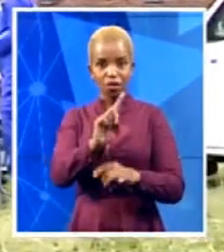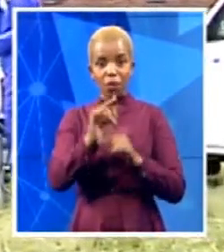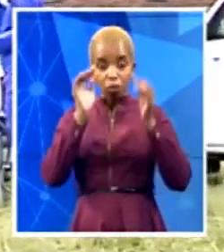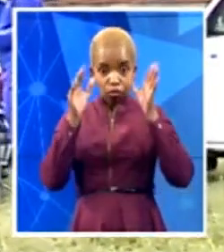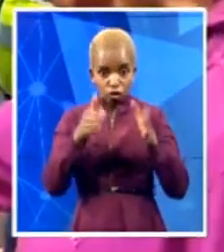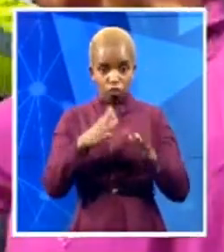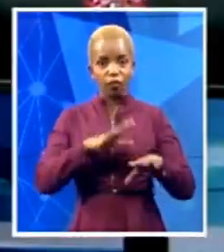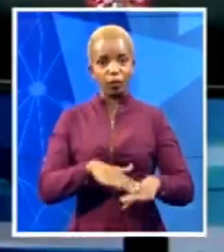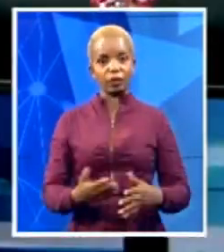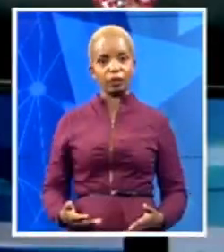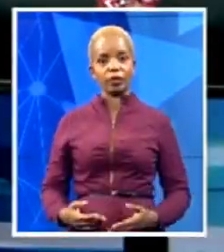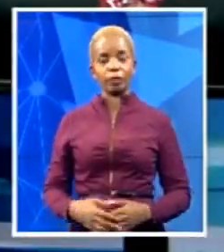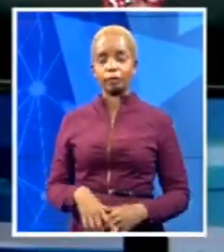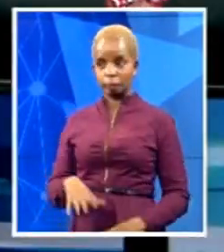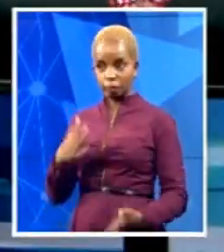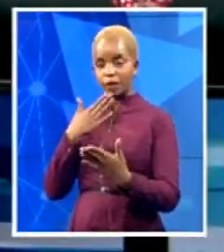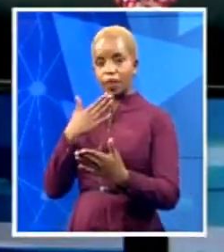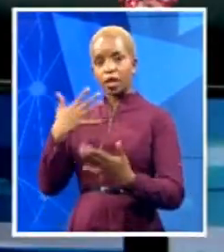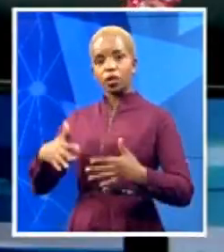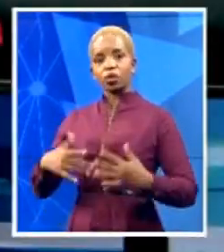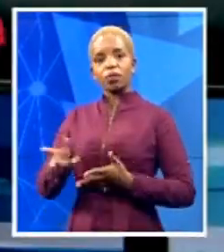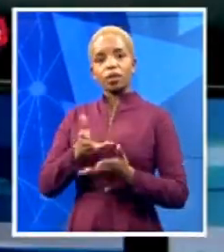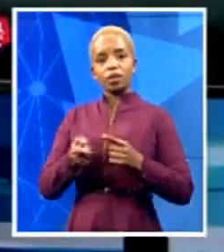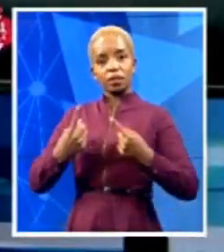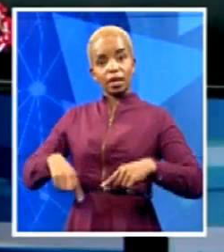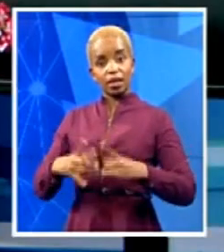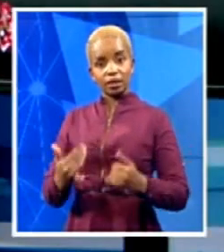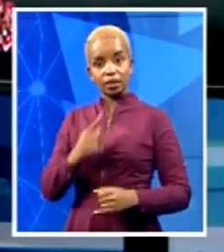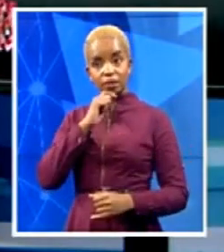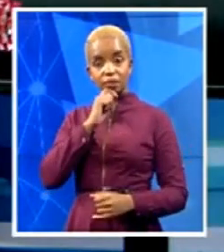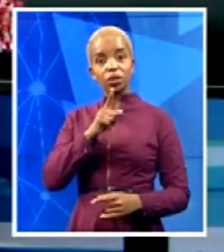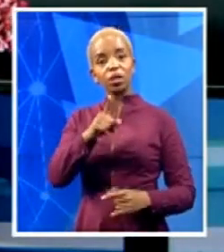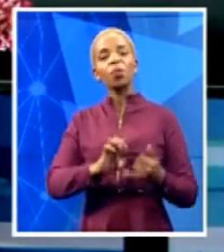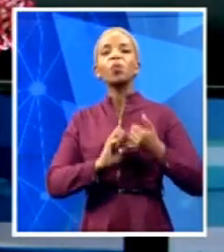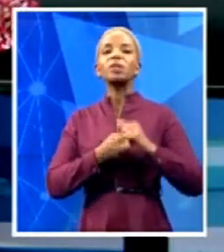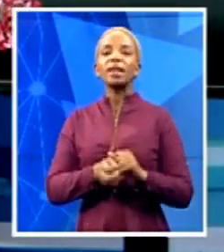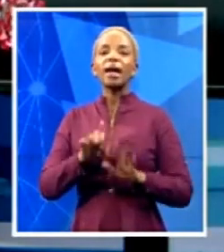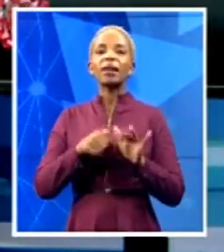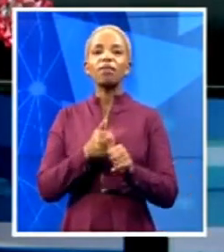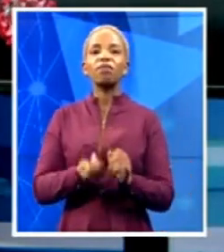Yes. We will try to follow up as to whether your plight is successful or not.